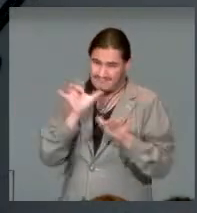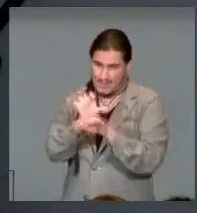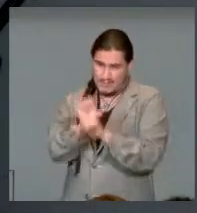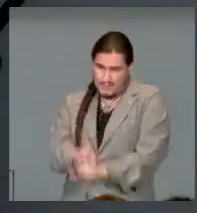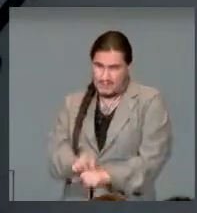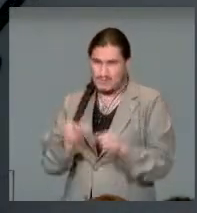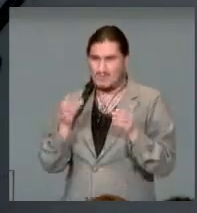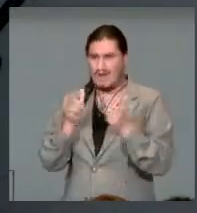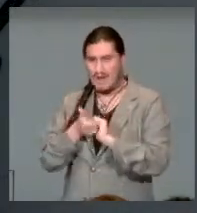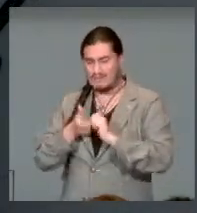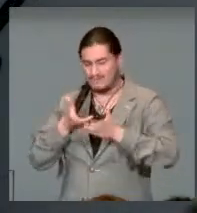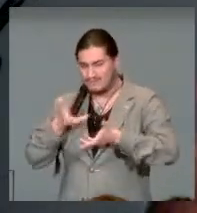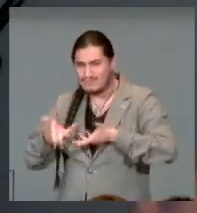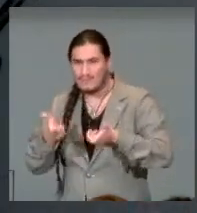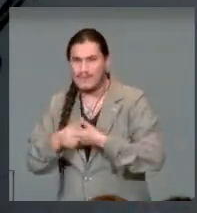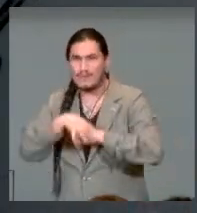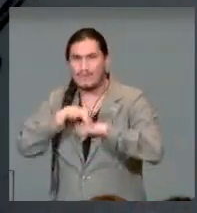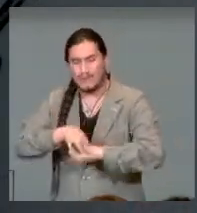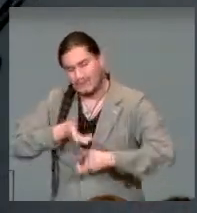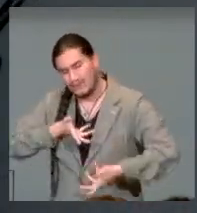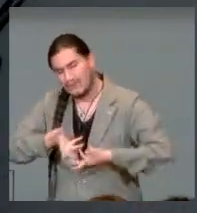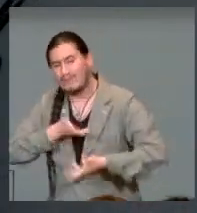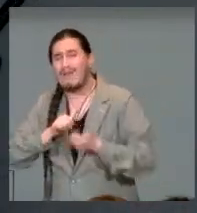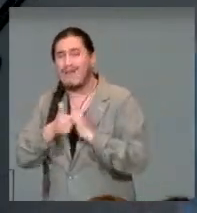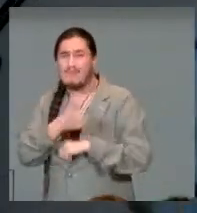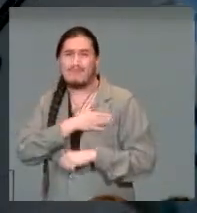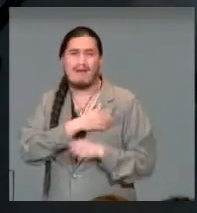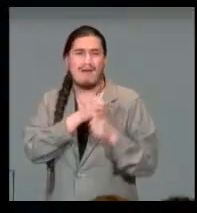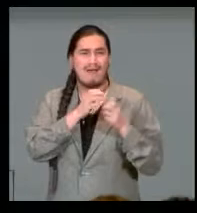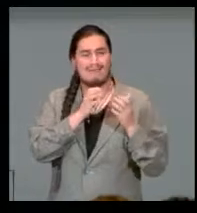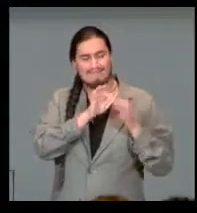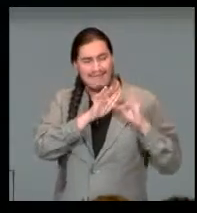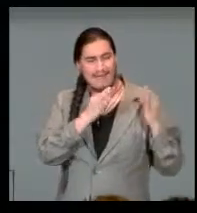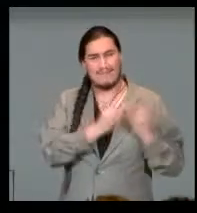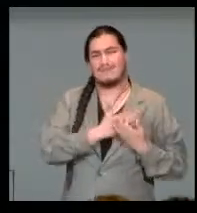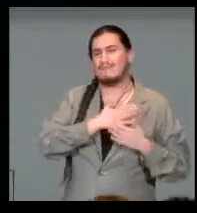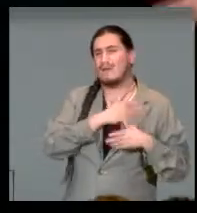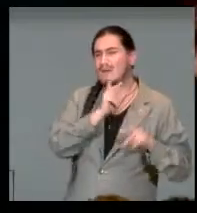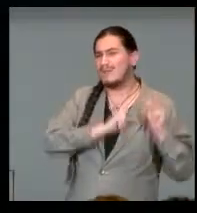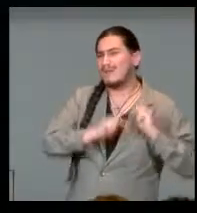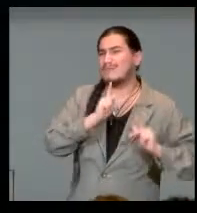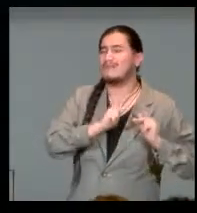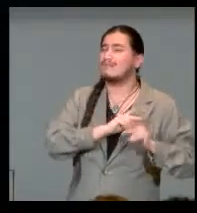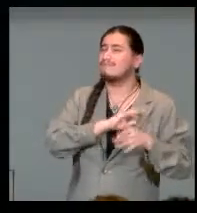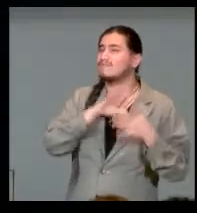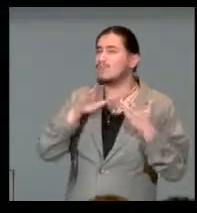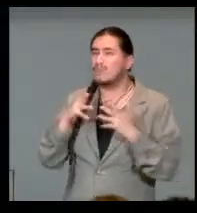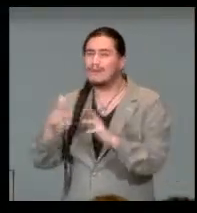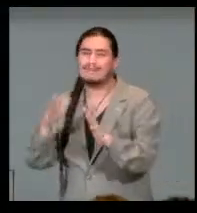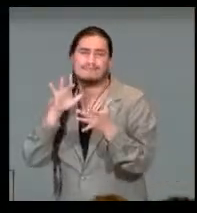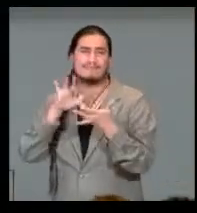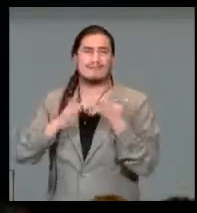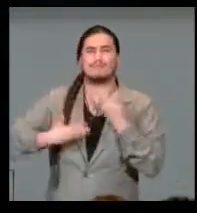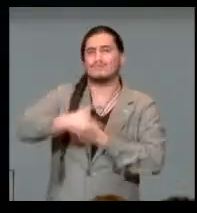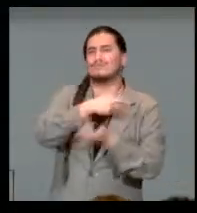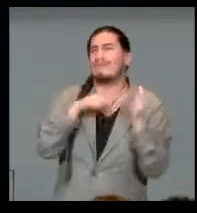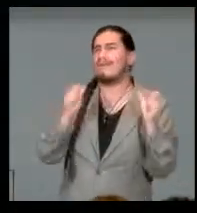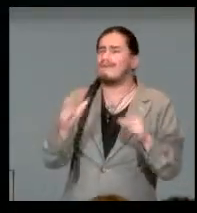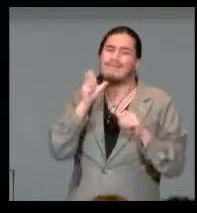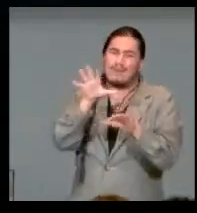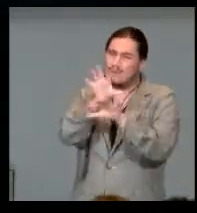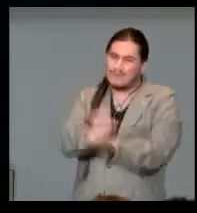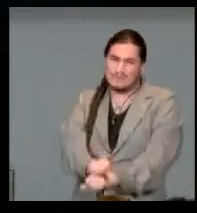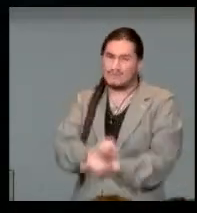of the earth. The way my lovin' can swoop it with one touch like wind, it is not used to a transient love